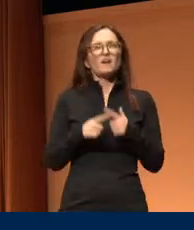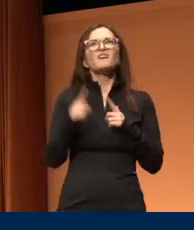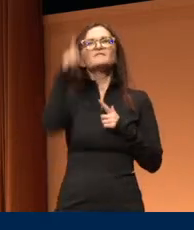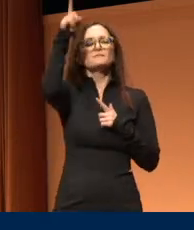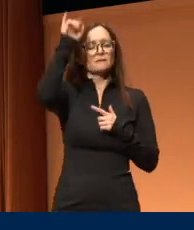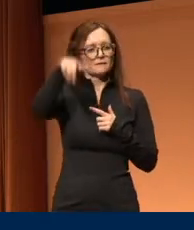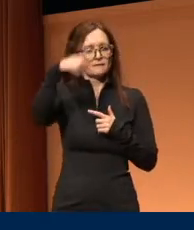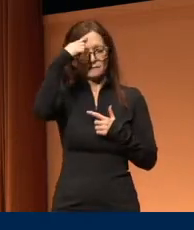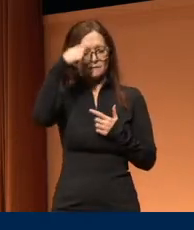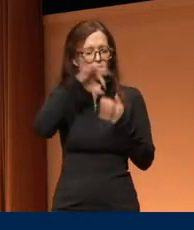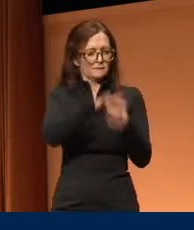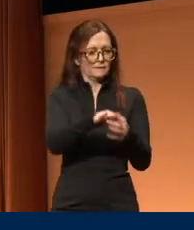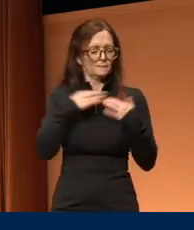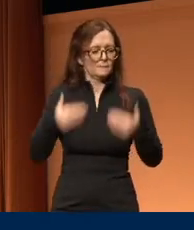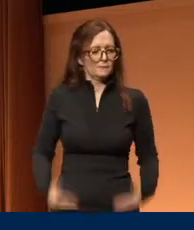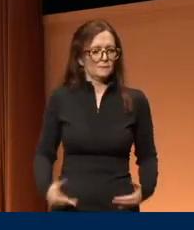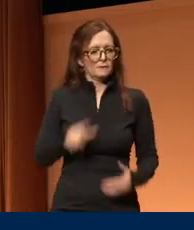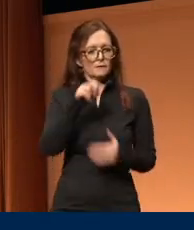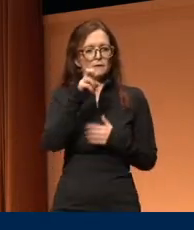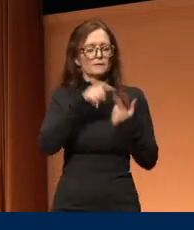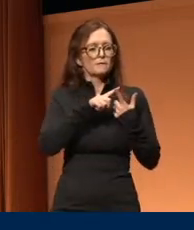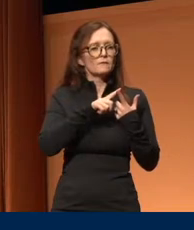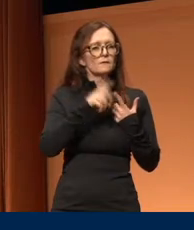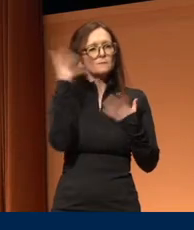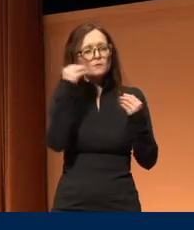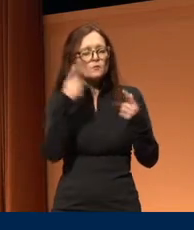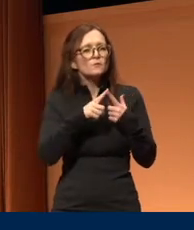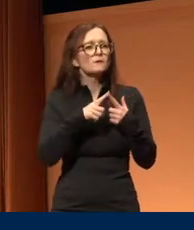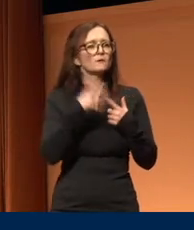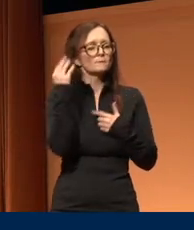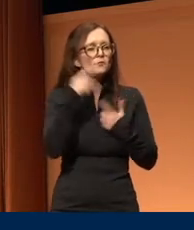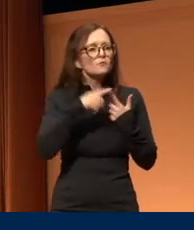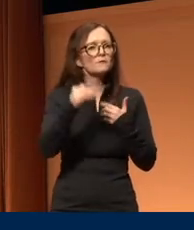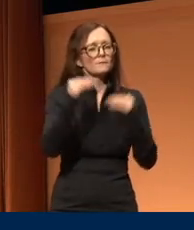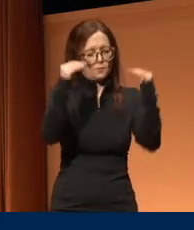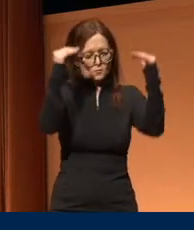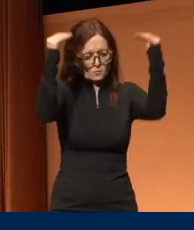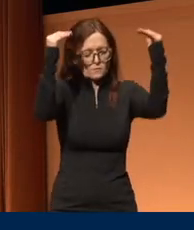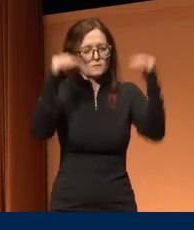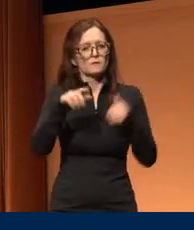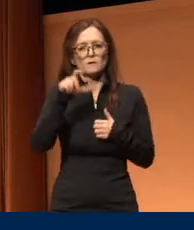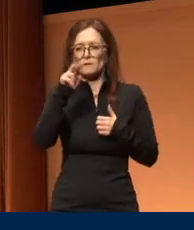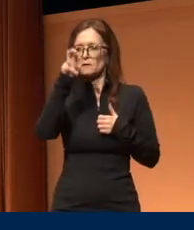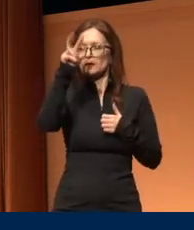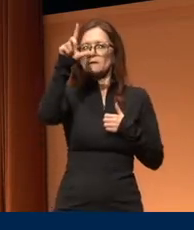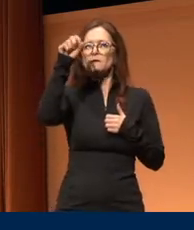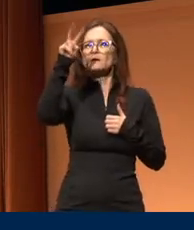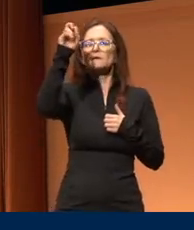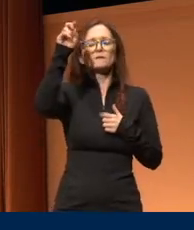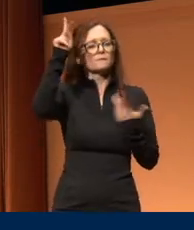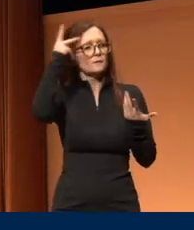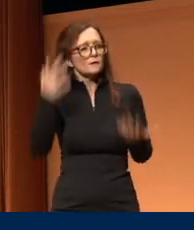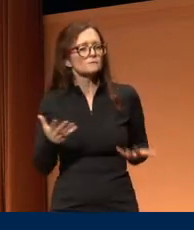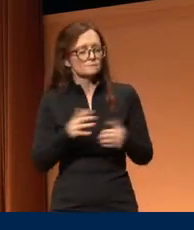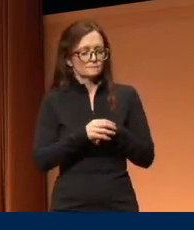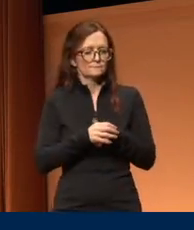all beautiful bodies, to love of spiritual beauty, to love of beauty itself, and eventually love of knowledge and